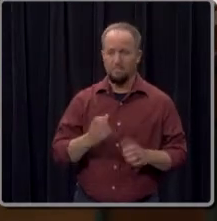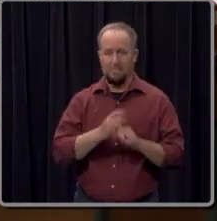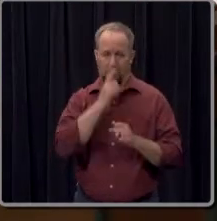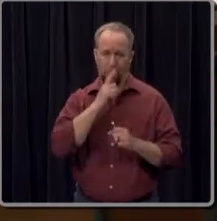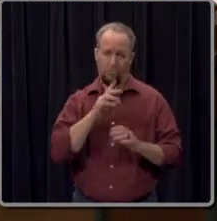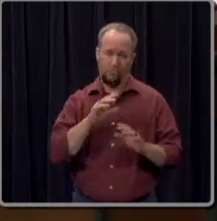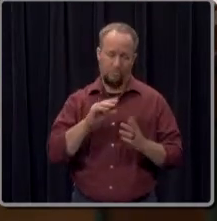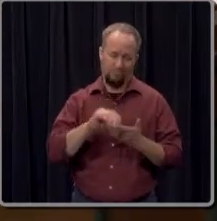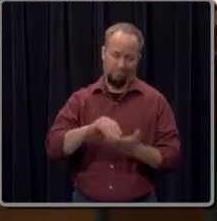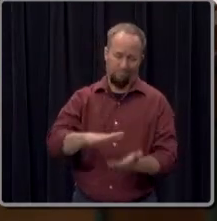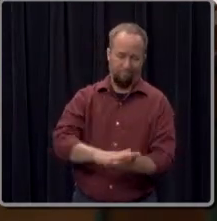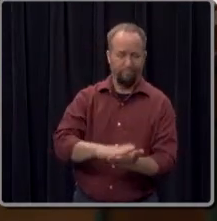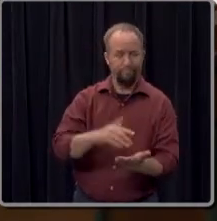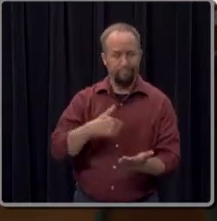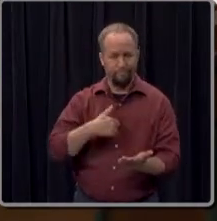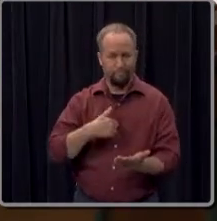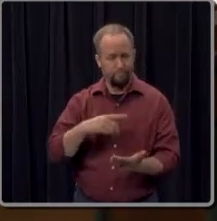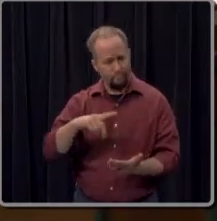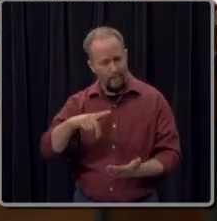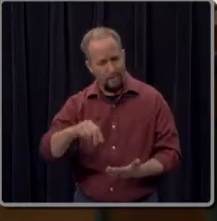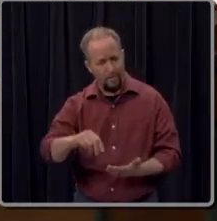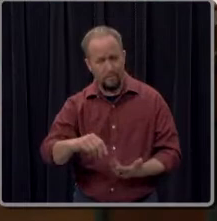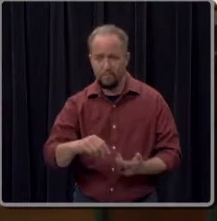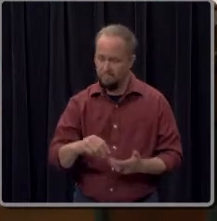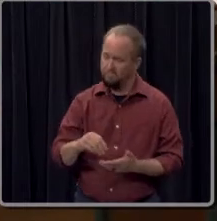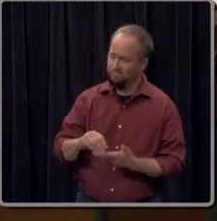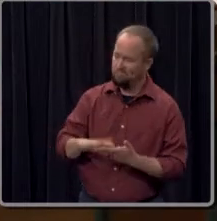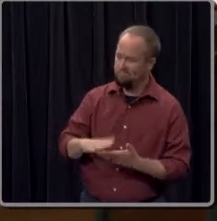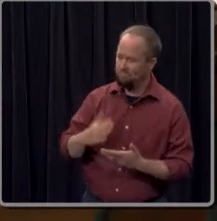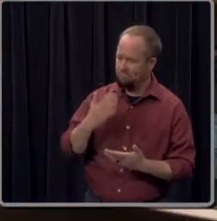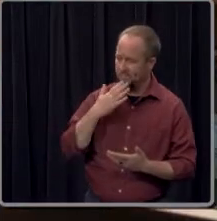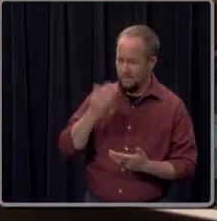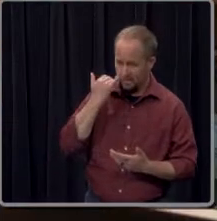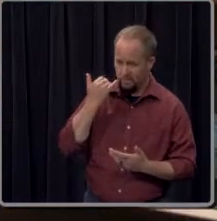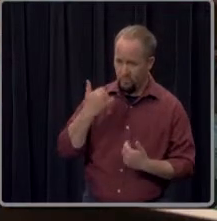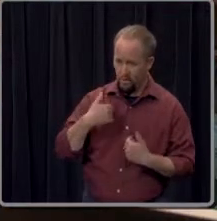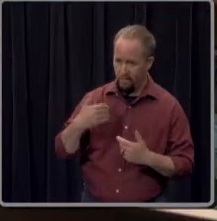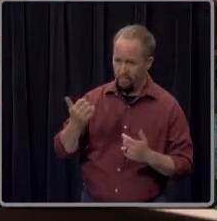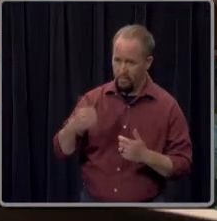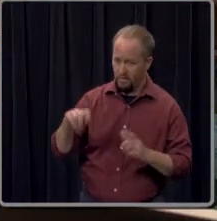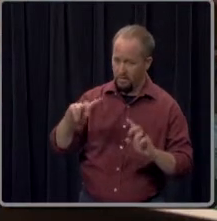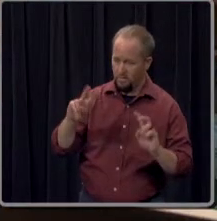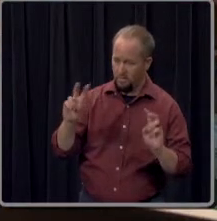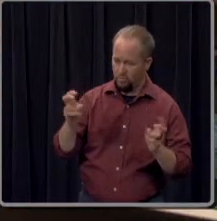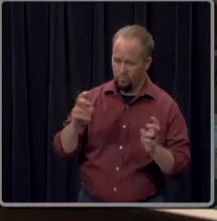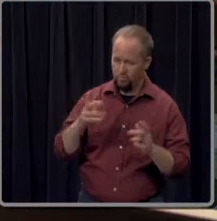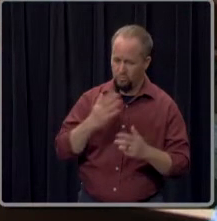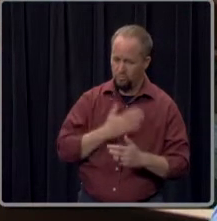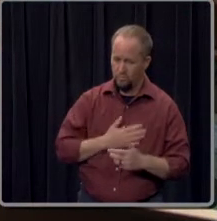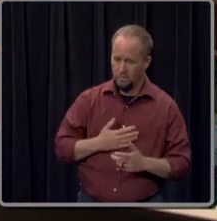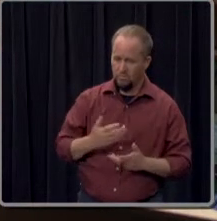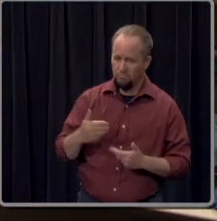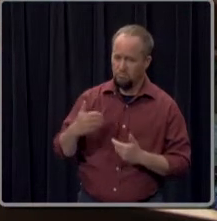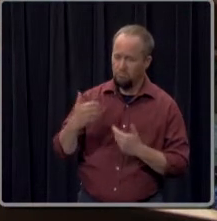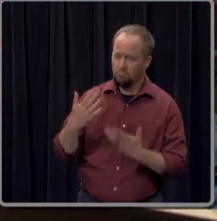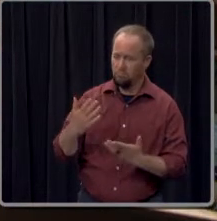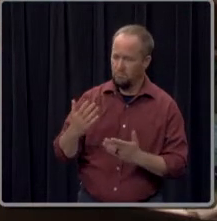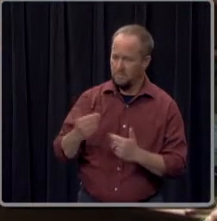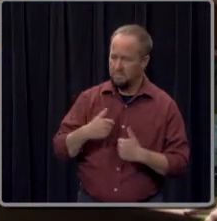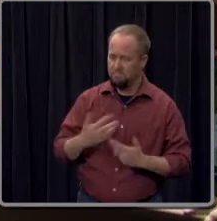I get that on the record that I do. Noted. And if you have issues, please don't hesitate to bring those up to